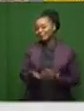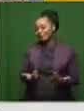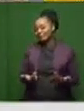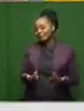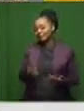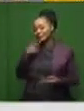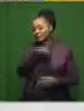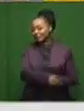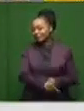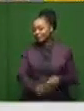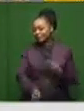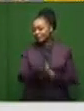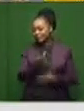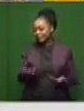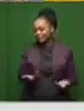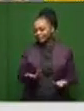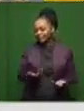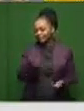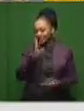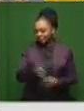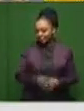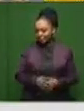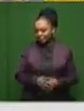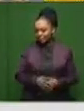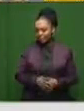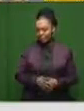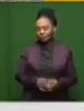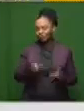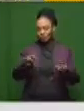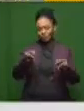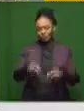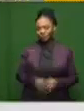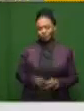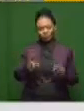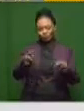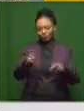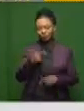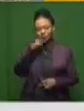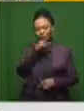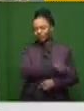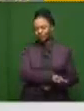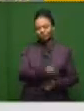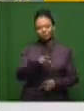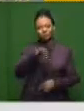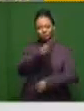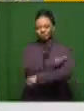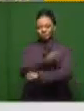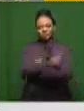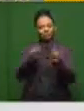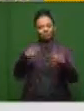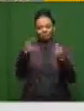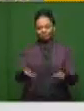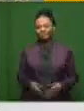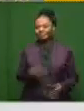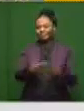vaccines well I'm happy to say it definitely not from the regulatory point of view no microchips would ever